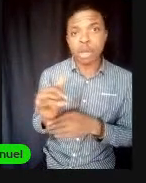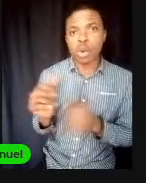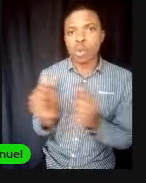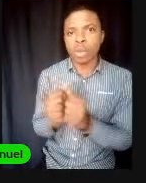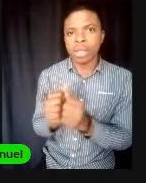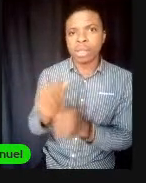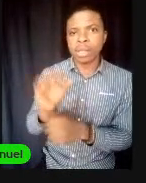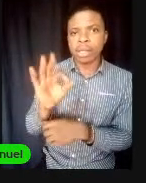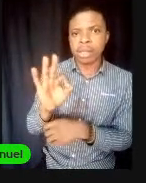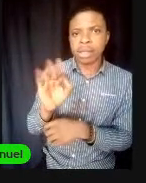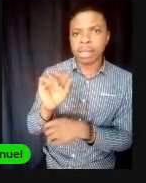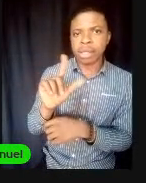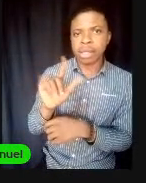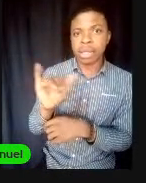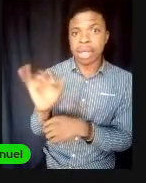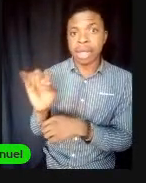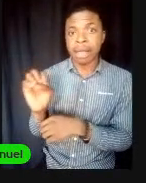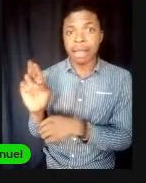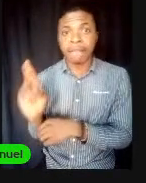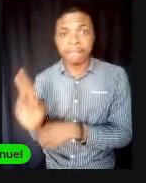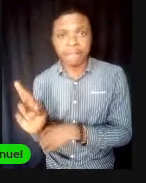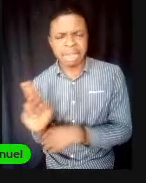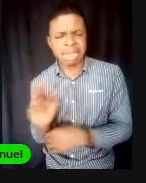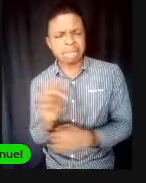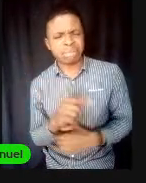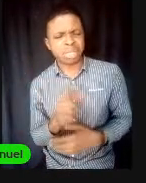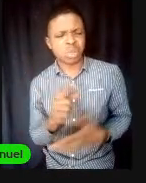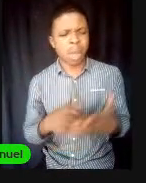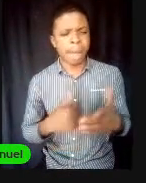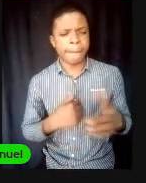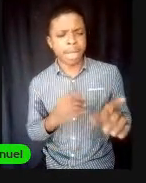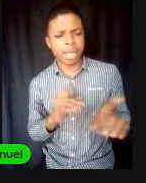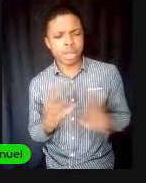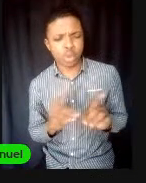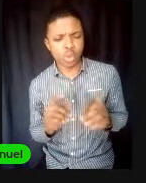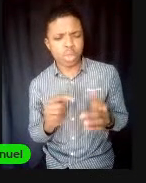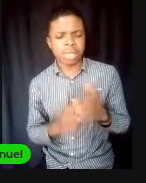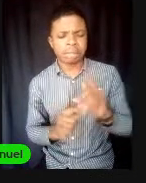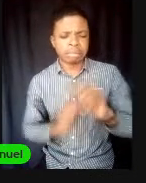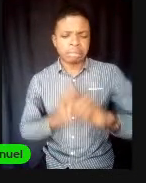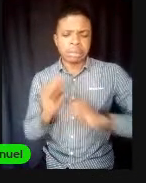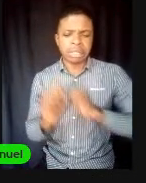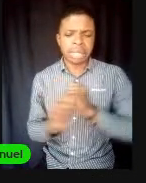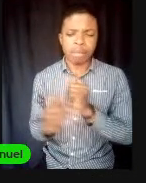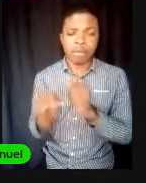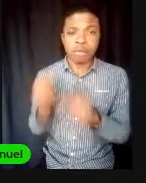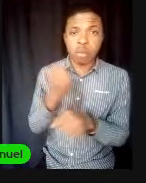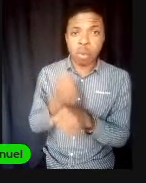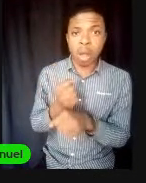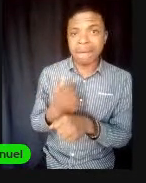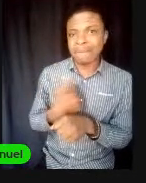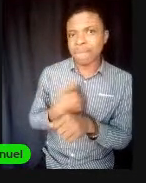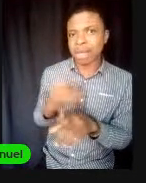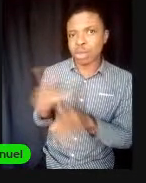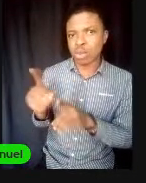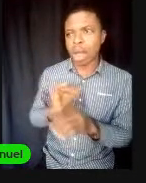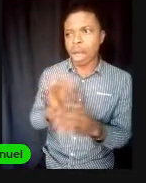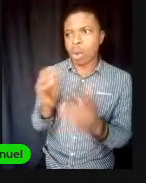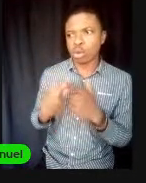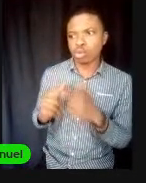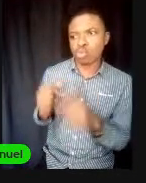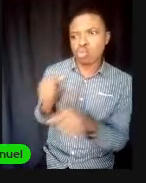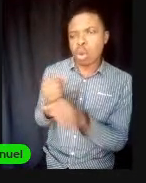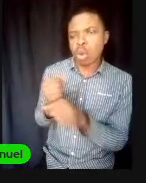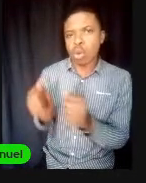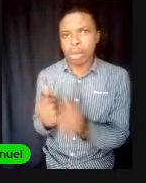is representing a brand, is a sign that when someone sees that sign, he will associate it with you and your brand and what you do